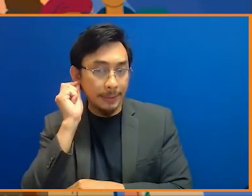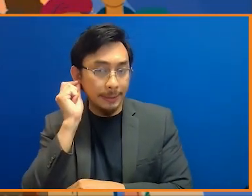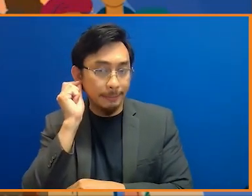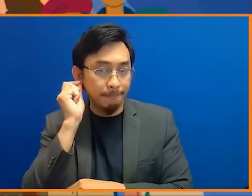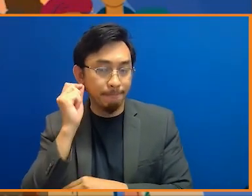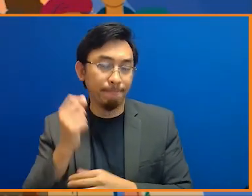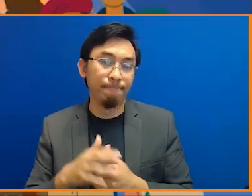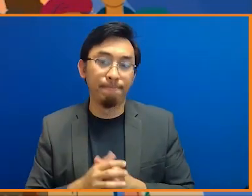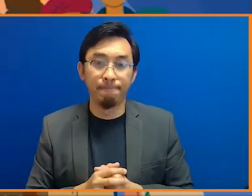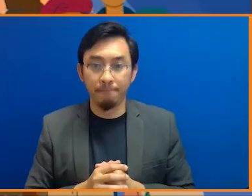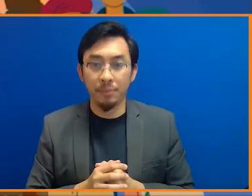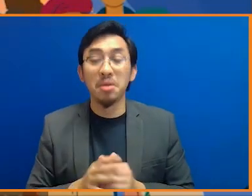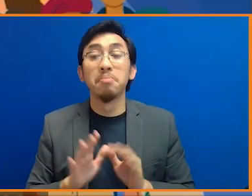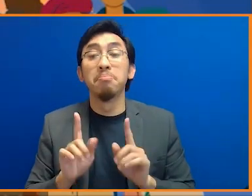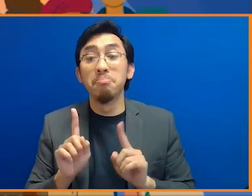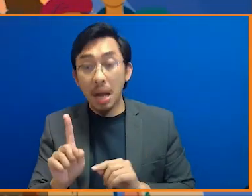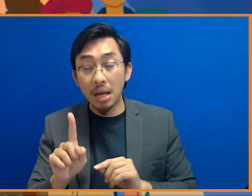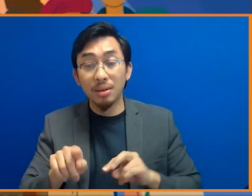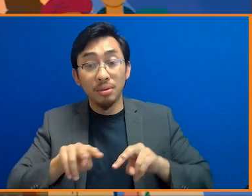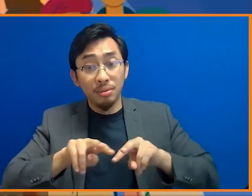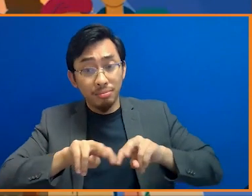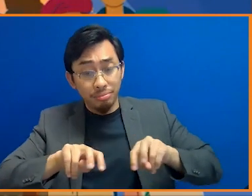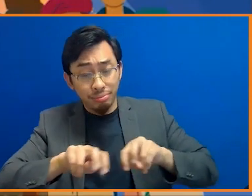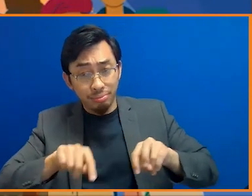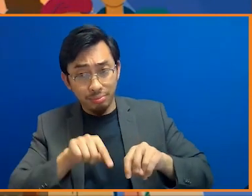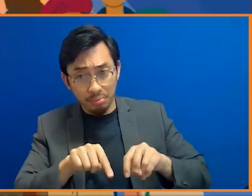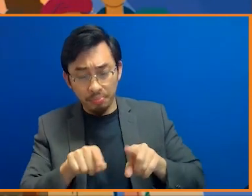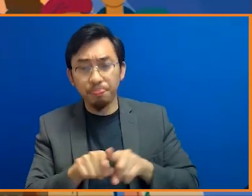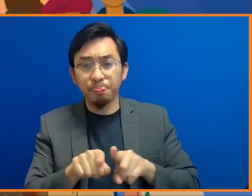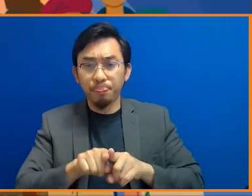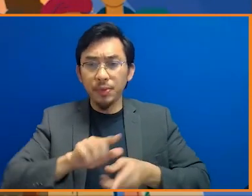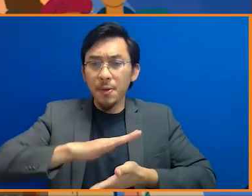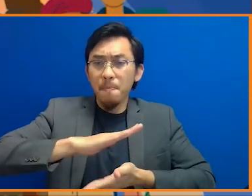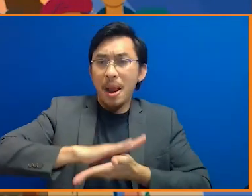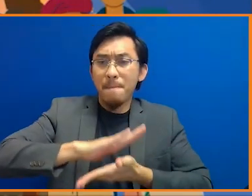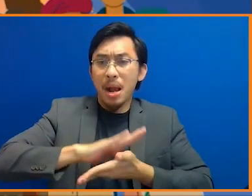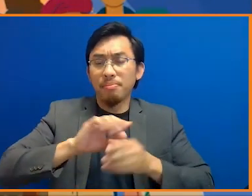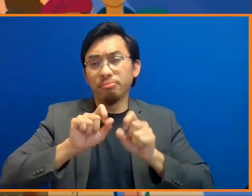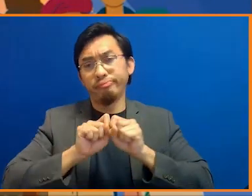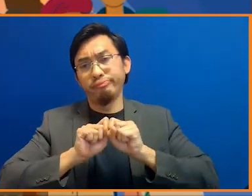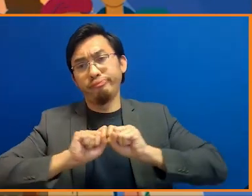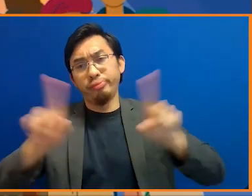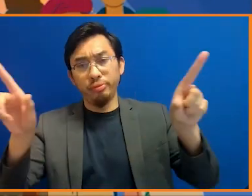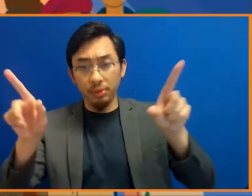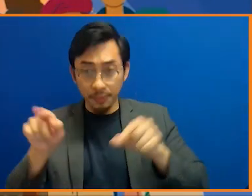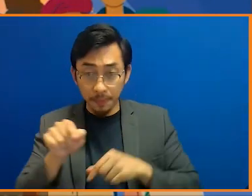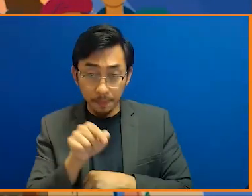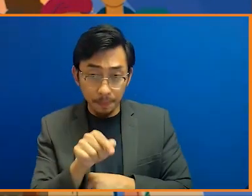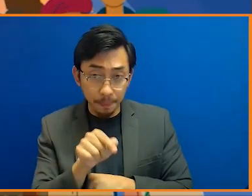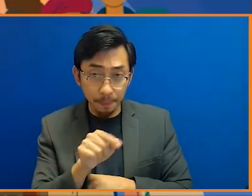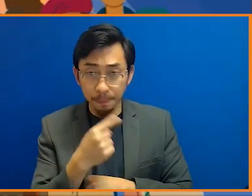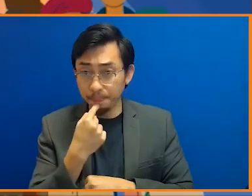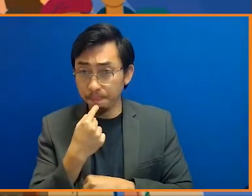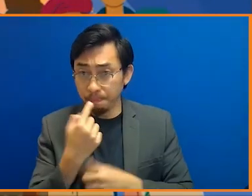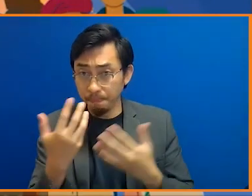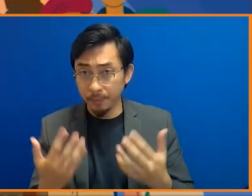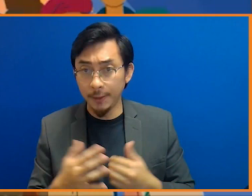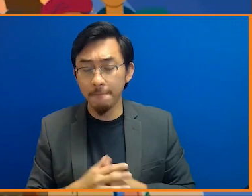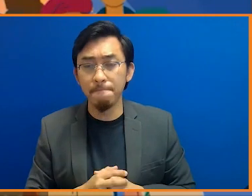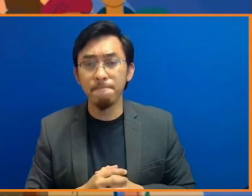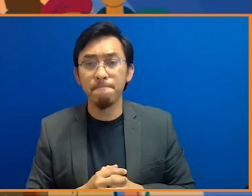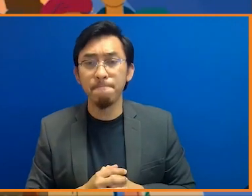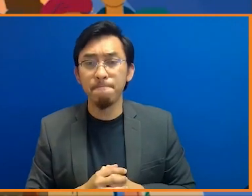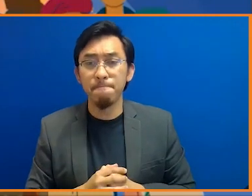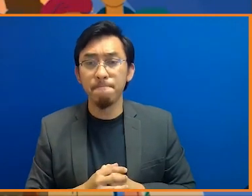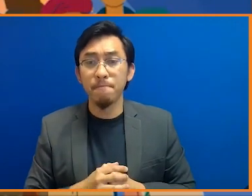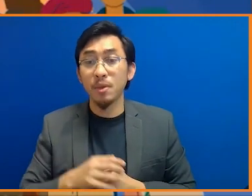from females. But this research also published, also stated that